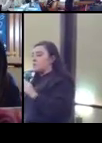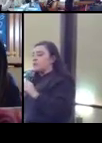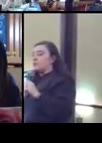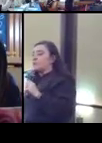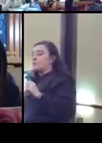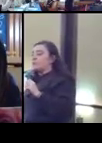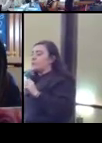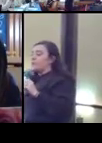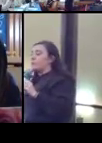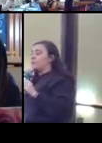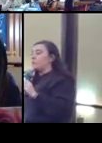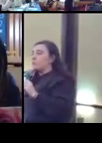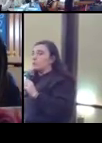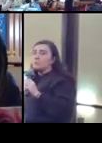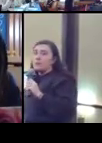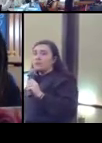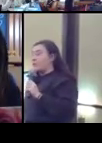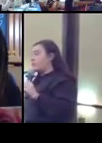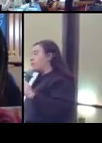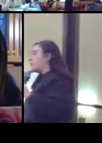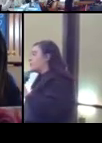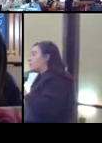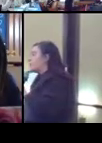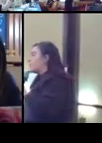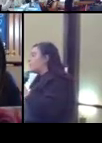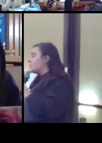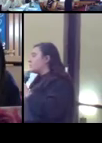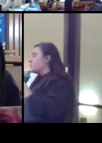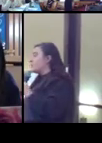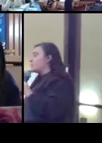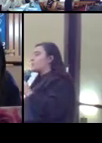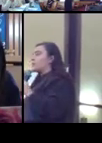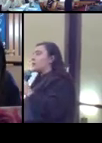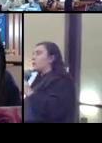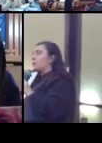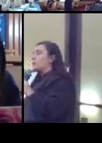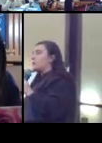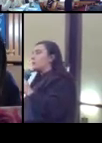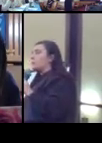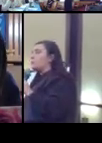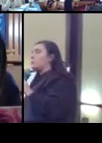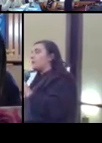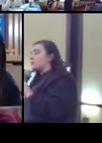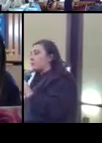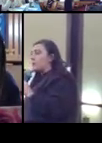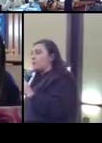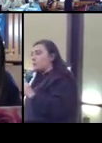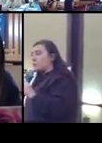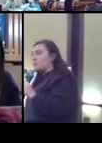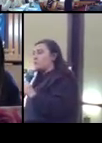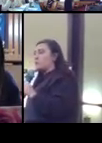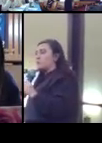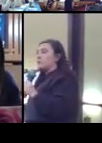three, understanding that you can't move one forward without the other. It identifies where there are the right